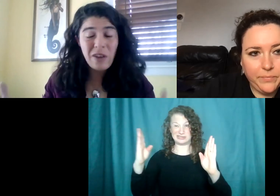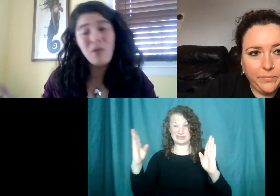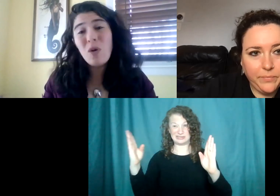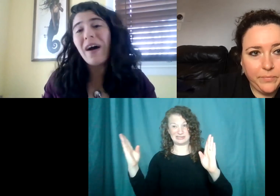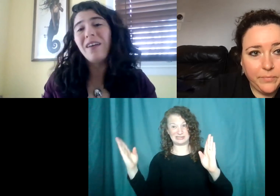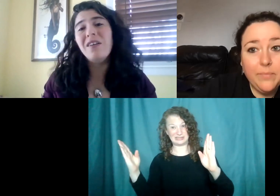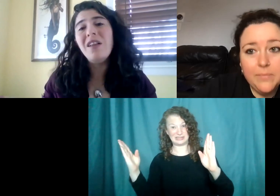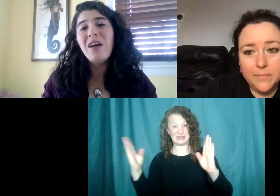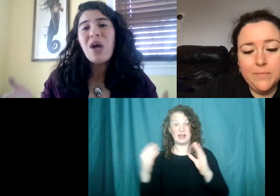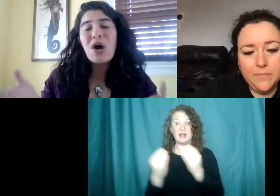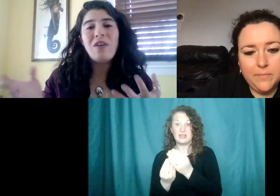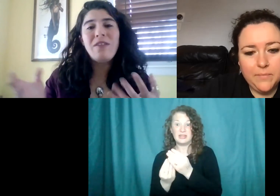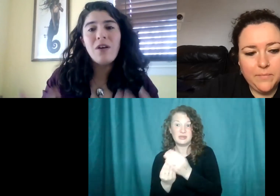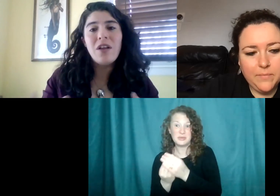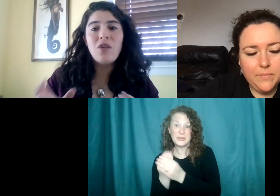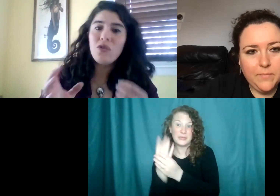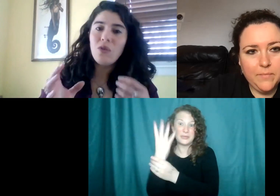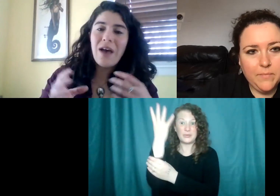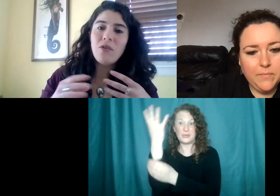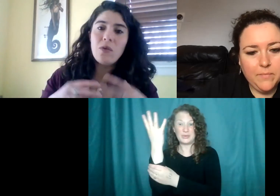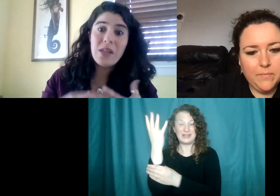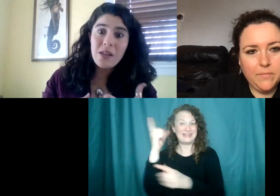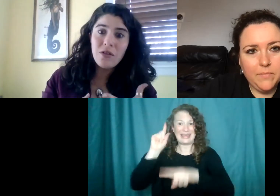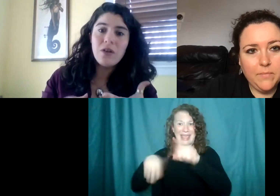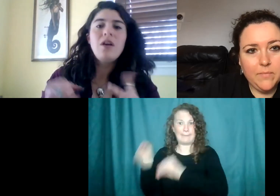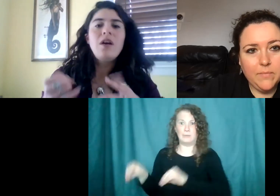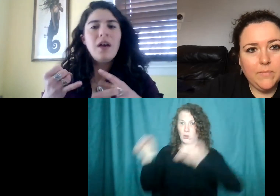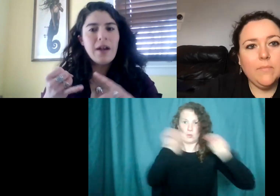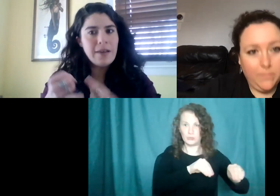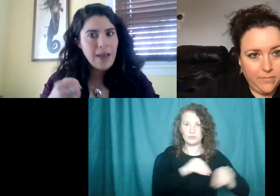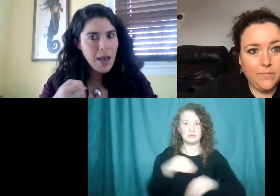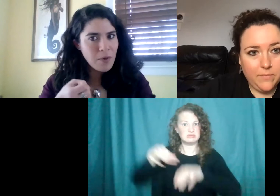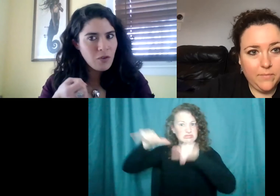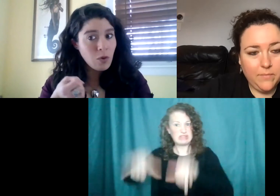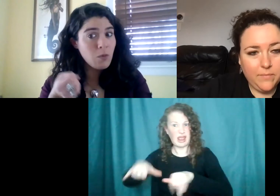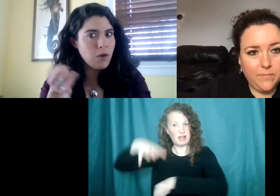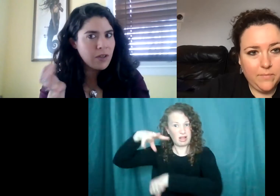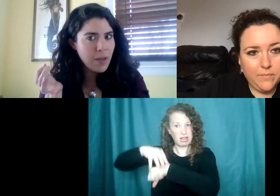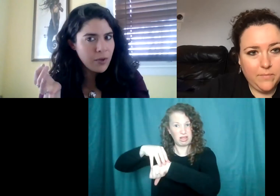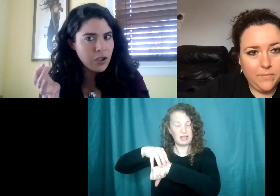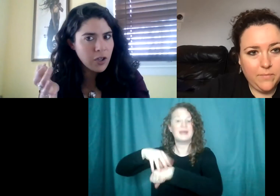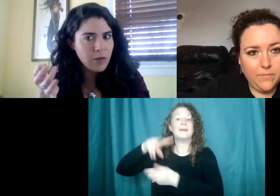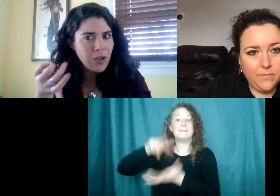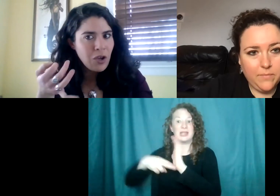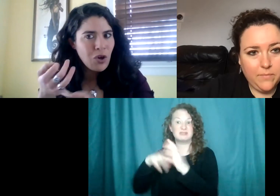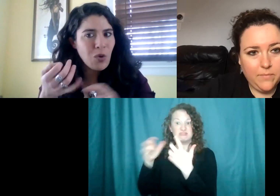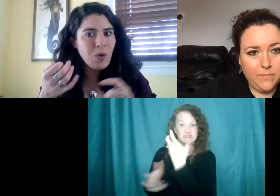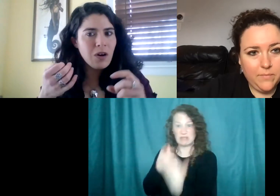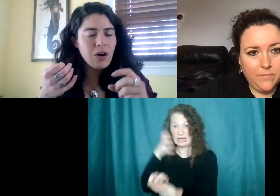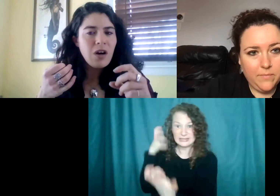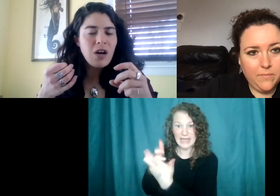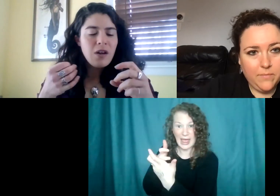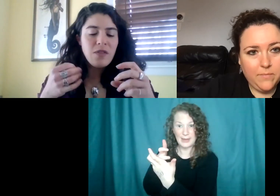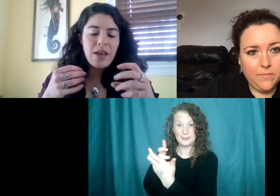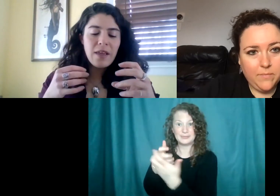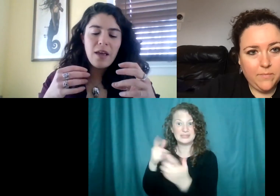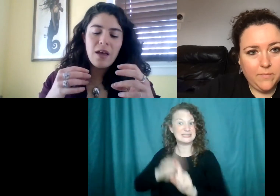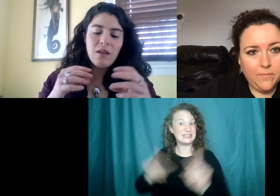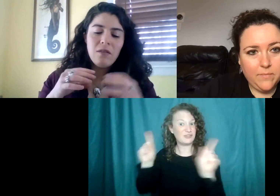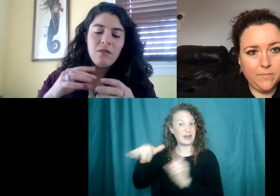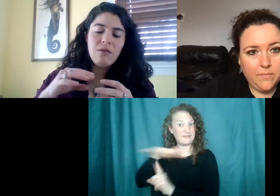very mobile, are starting to have to either adapt to a warmer temperature, or